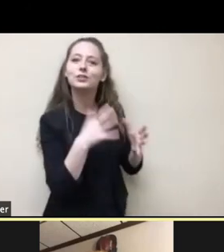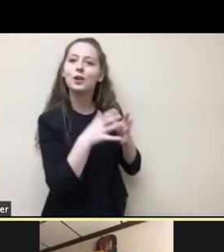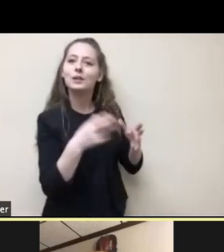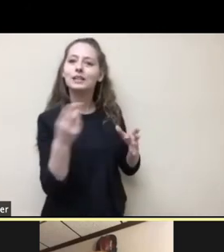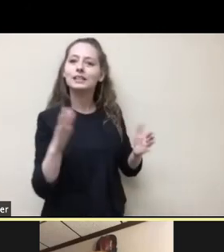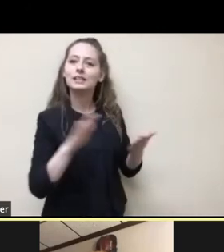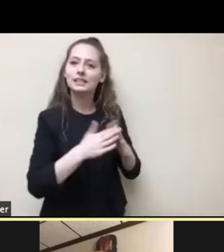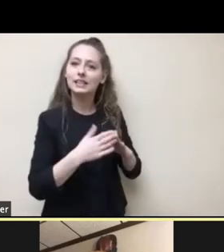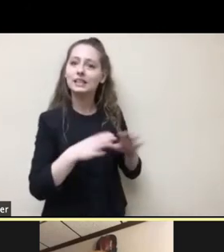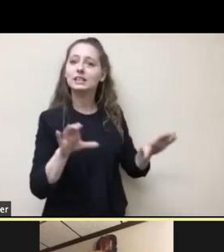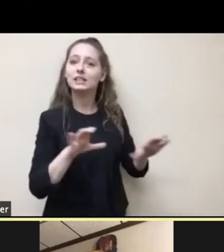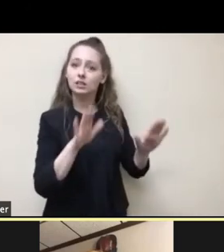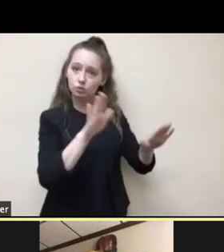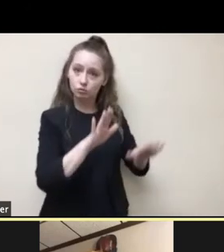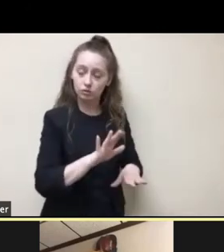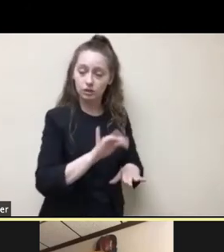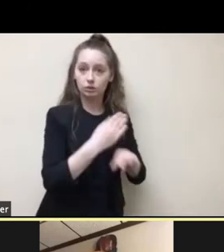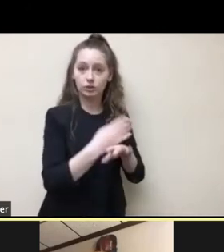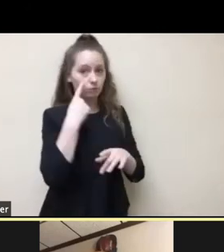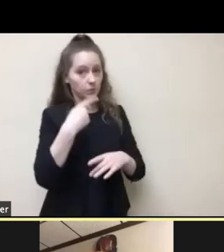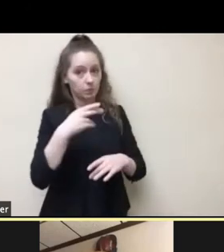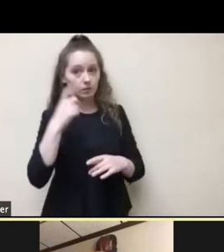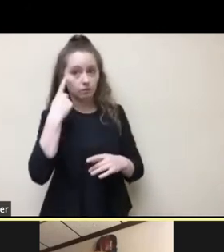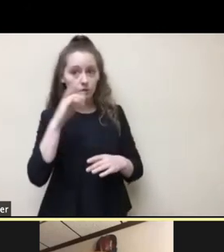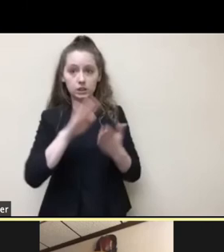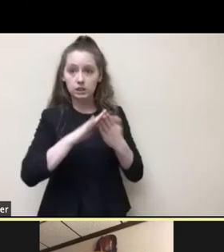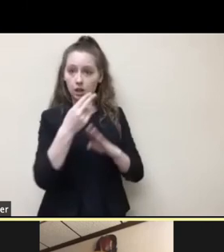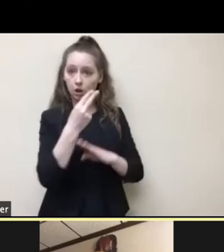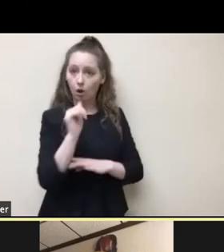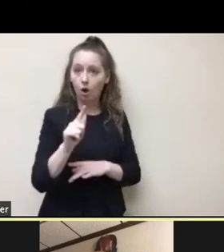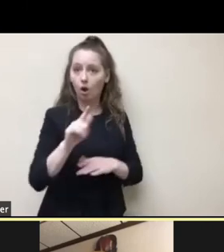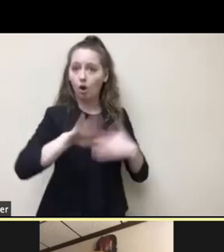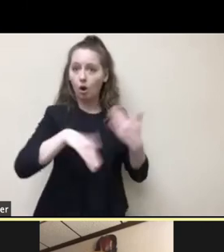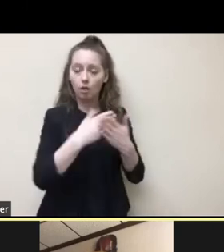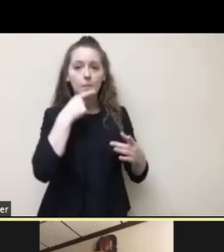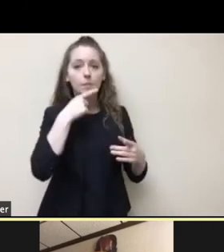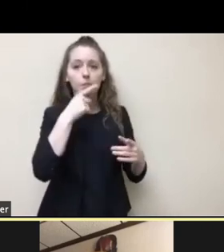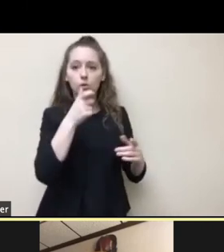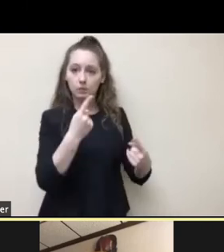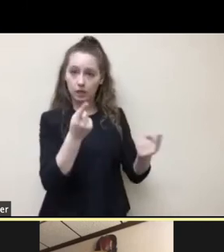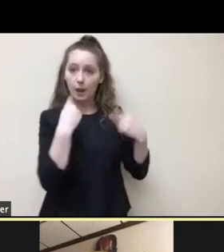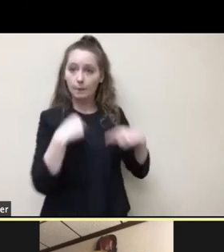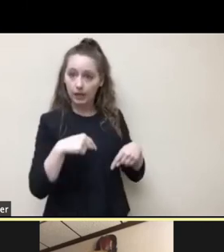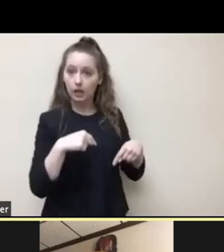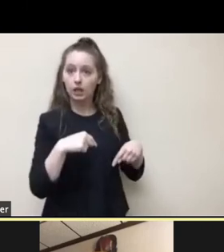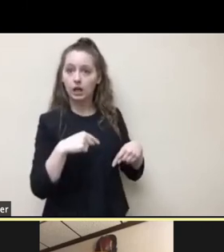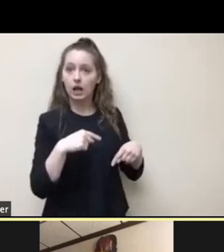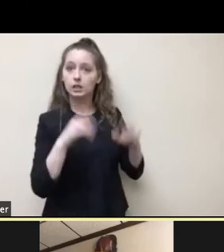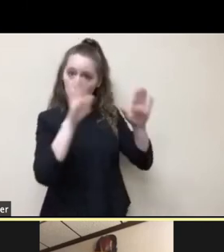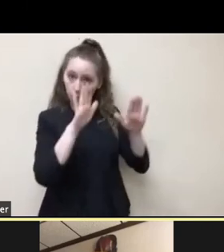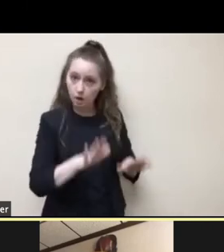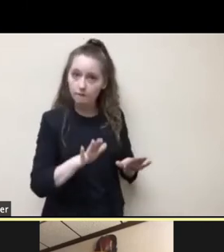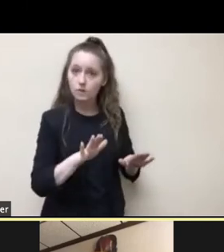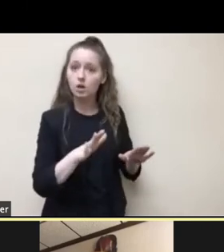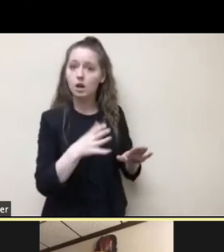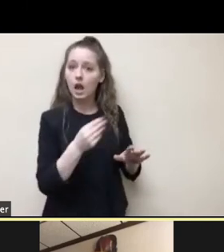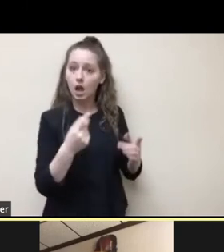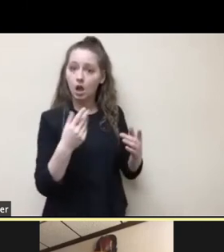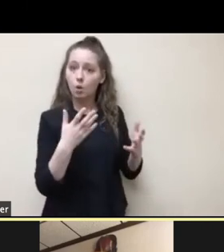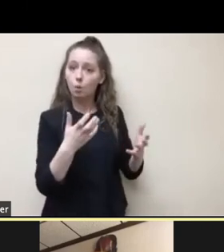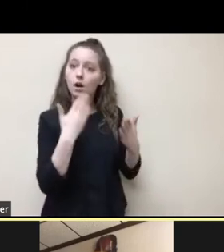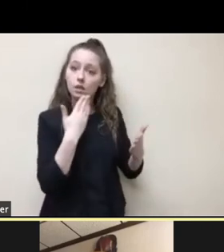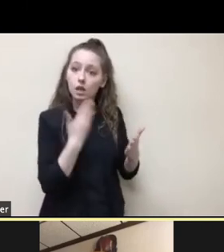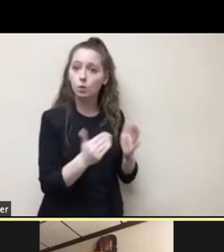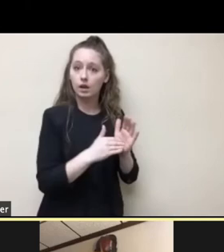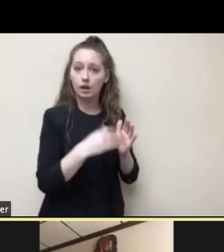with PPE for City Hall. All the public that has been coming in has been wonderful. And we want to thank you again for